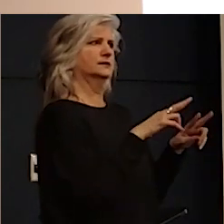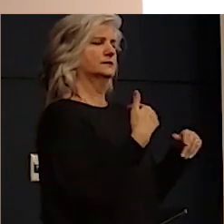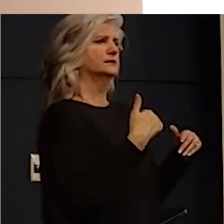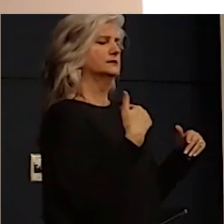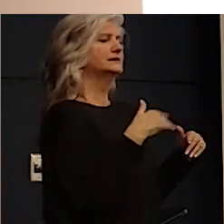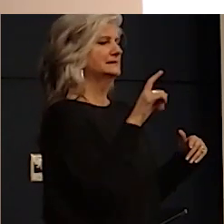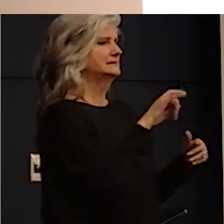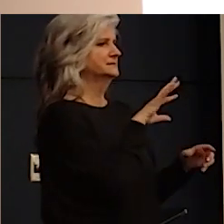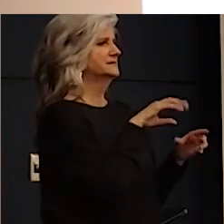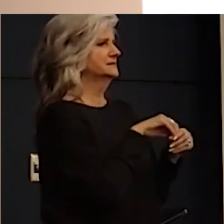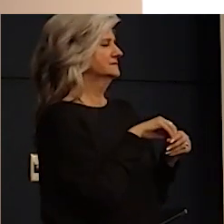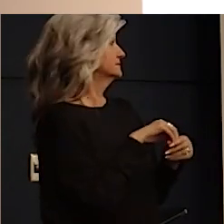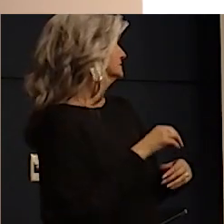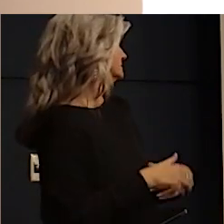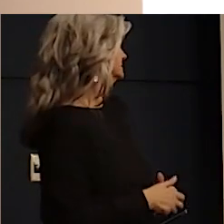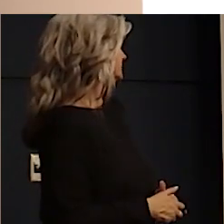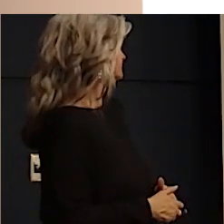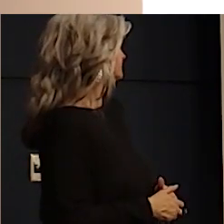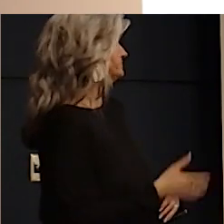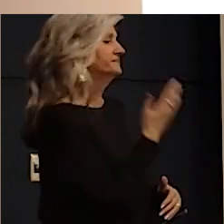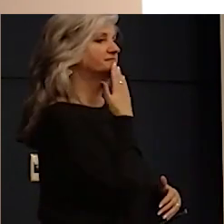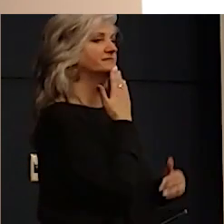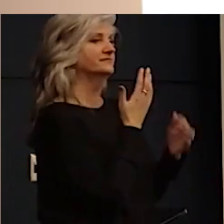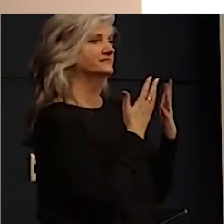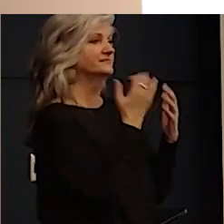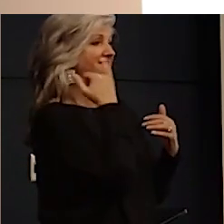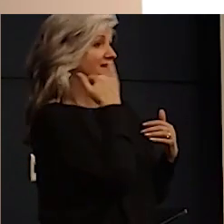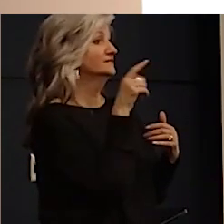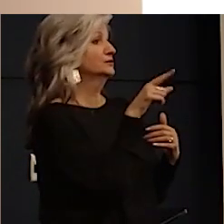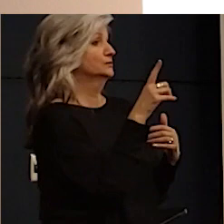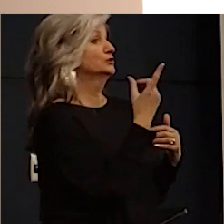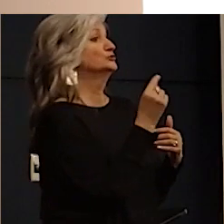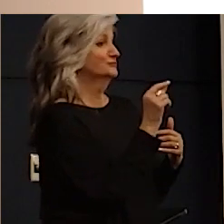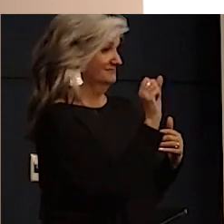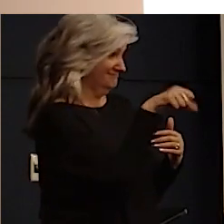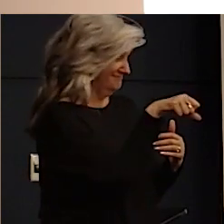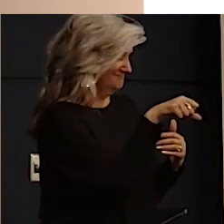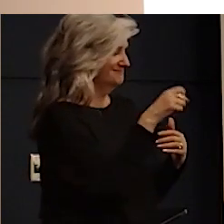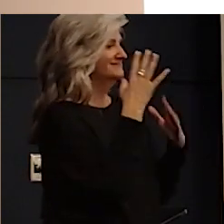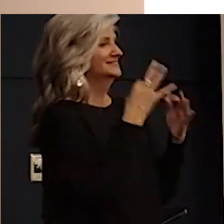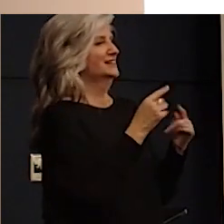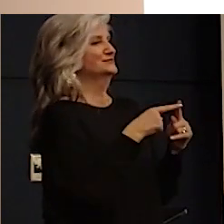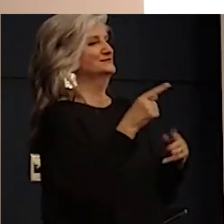case. So thank you very much if you do decide to speak.